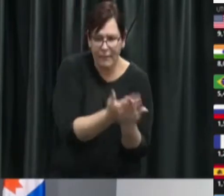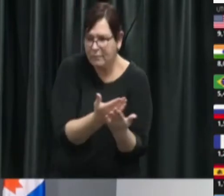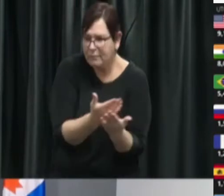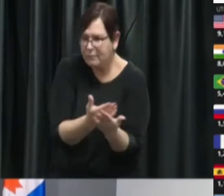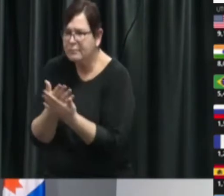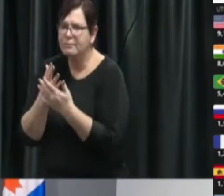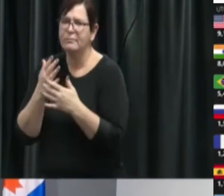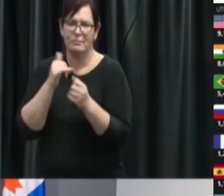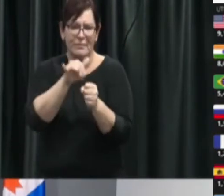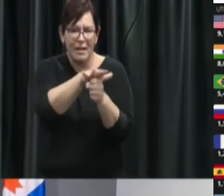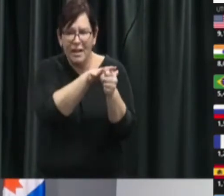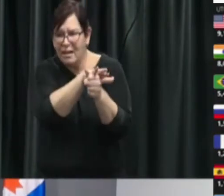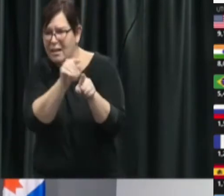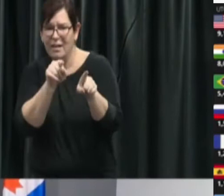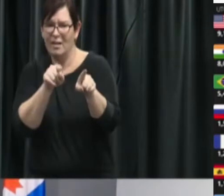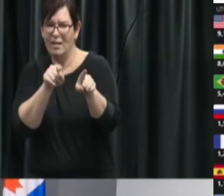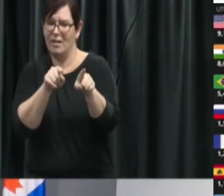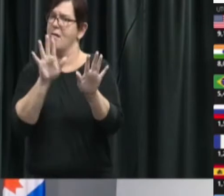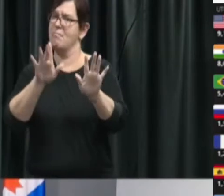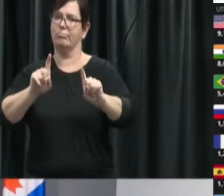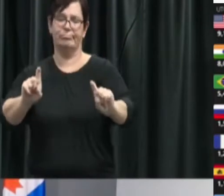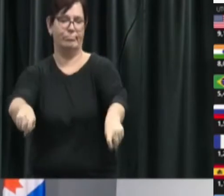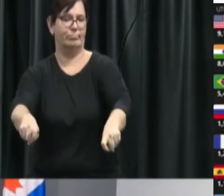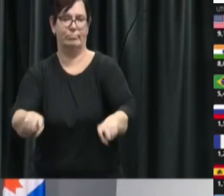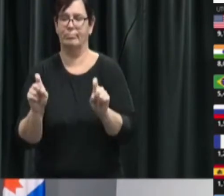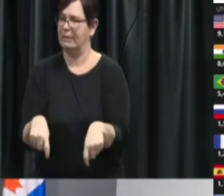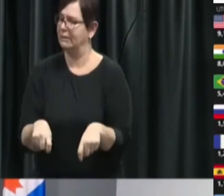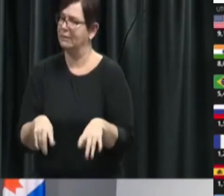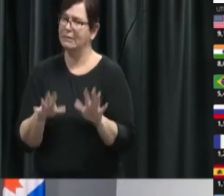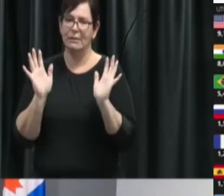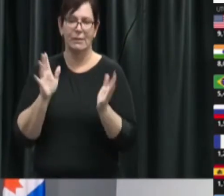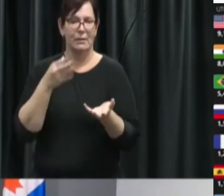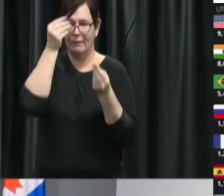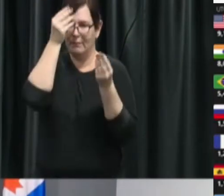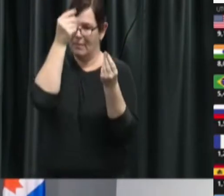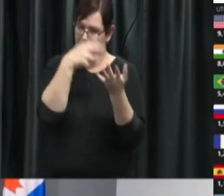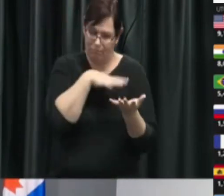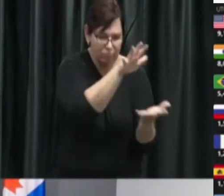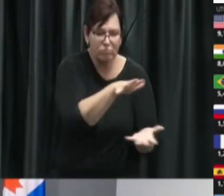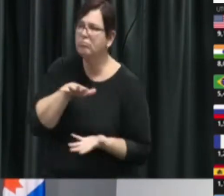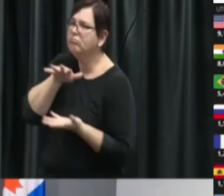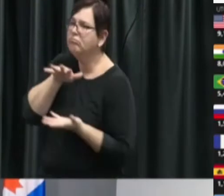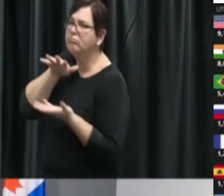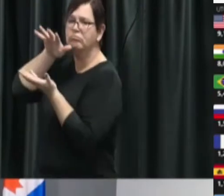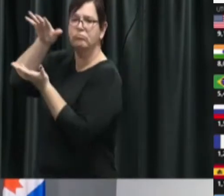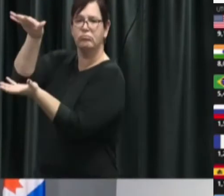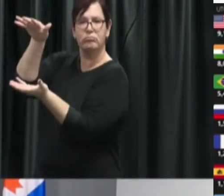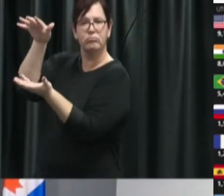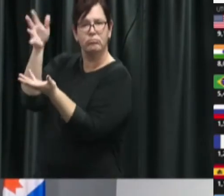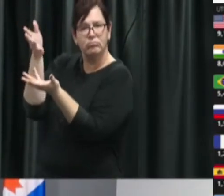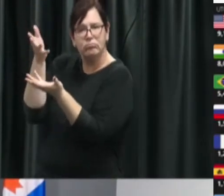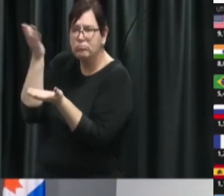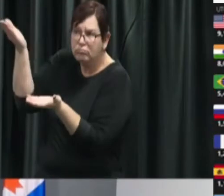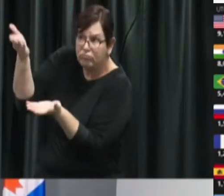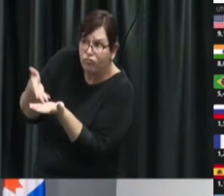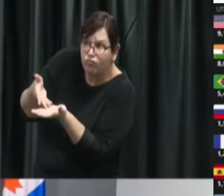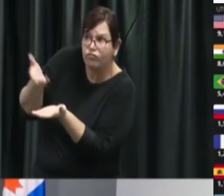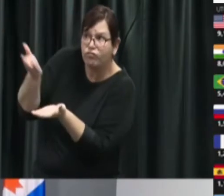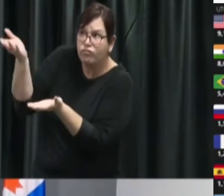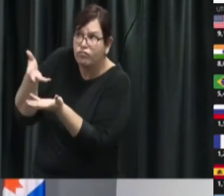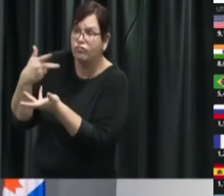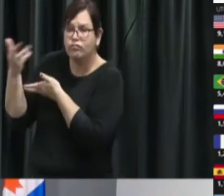increased testing, that's the kind of thing through our liaison functions, both with the province and with